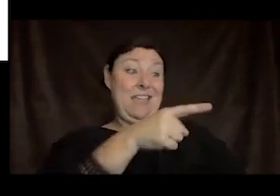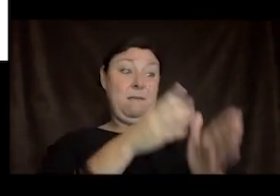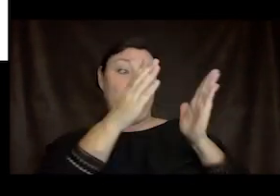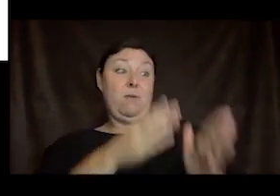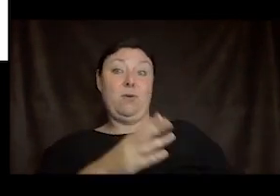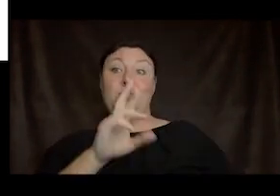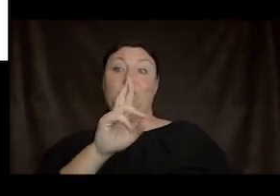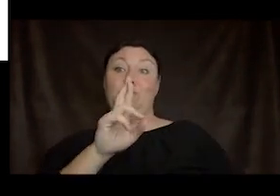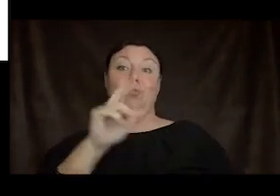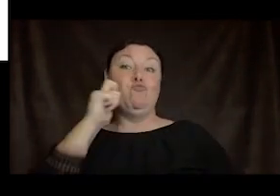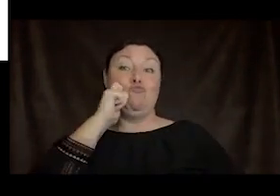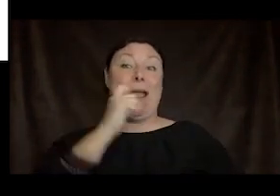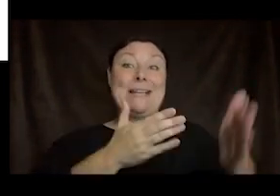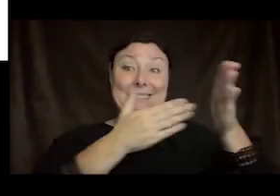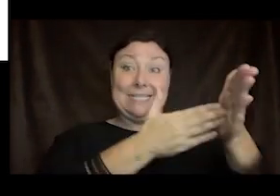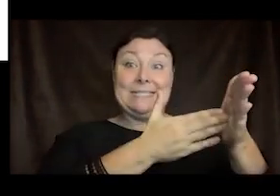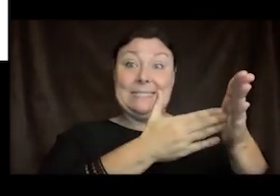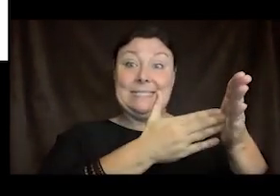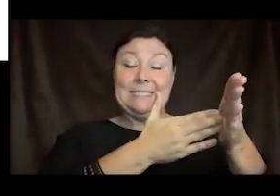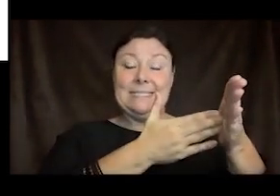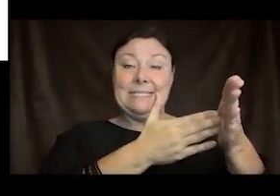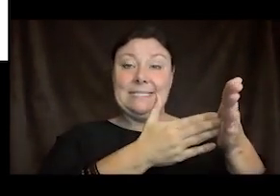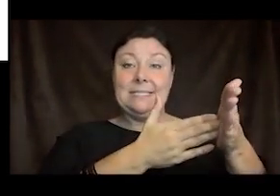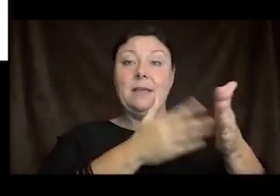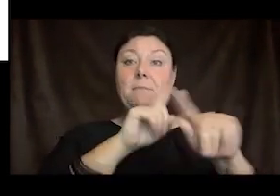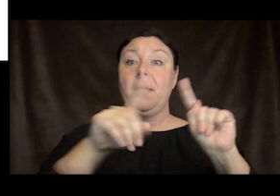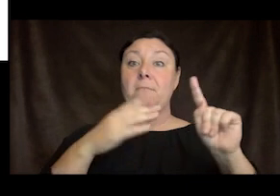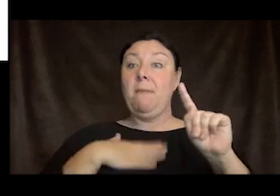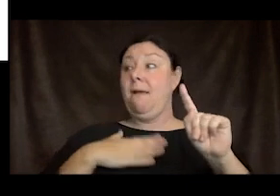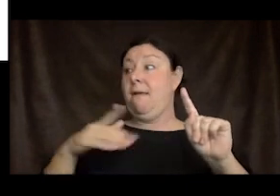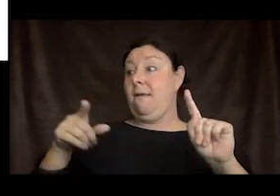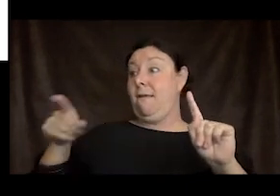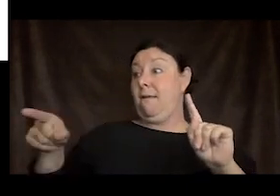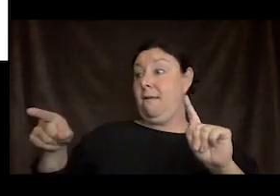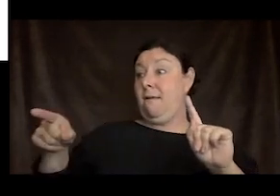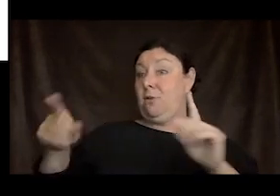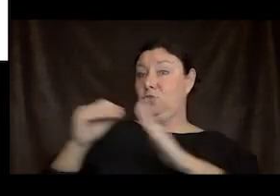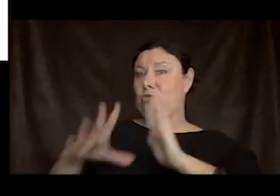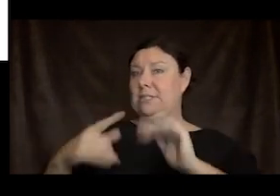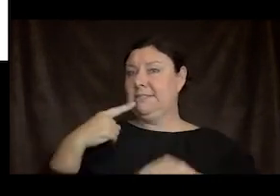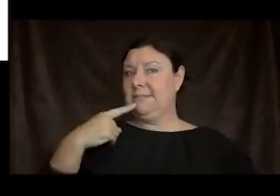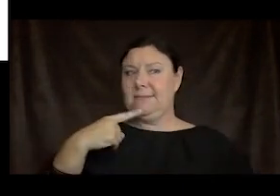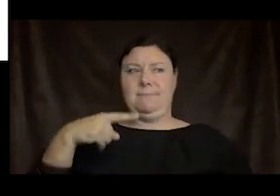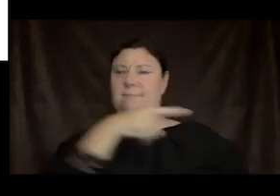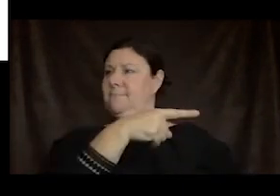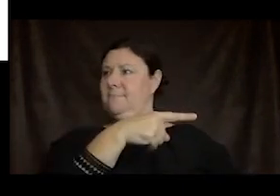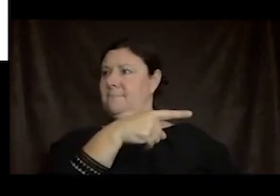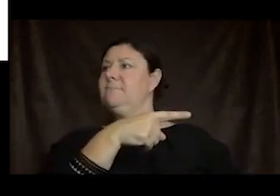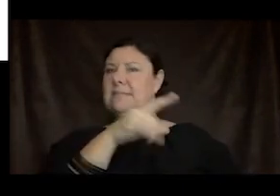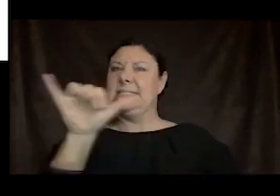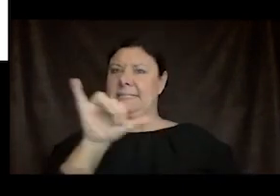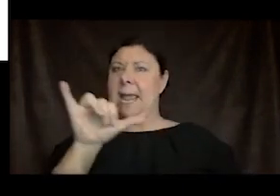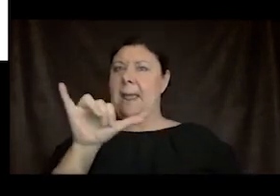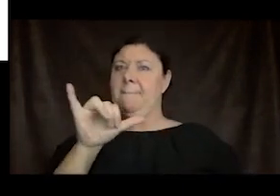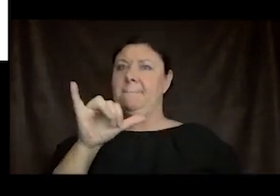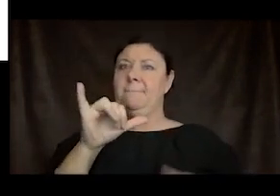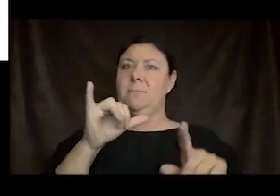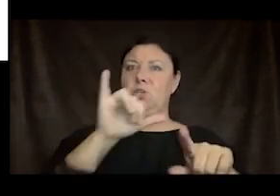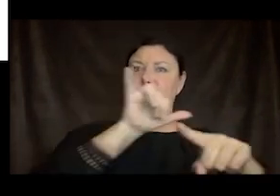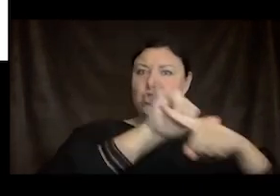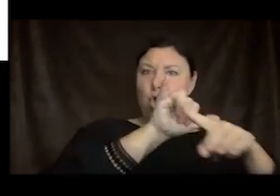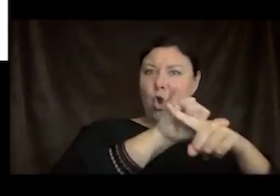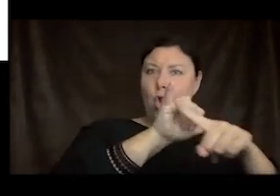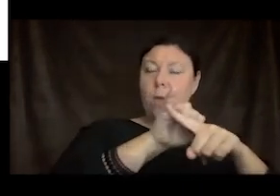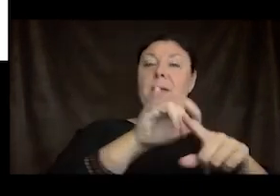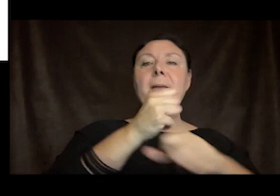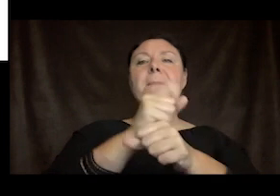racist and my student colleague says this person's a racist, we need to have a conversation about what we mean by that, because we